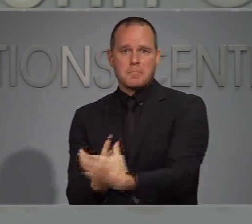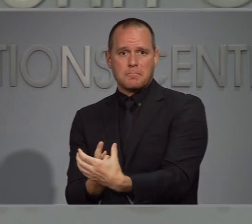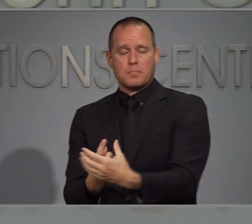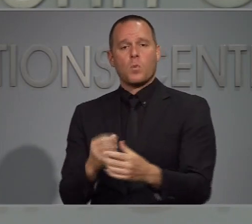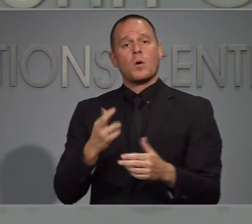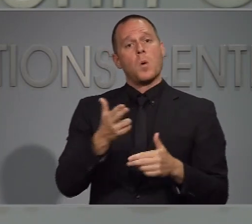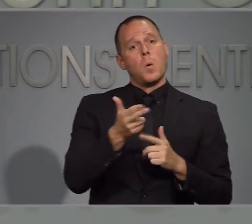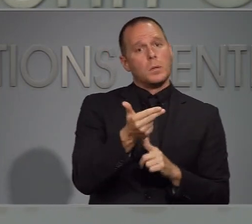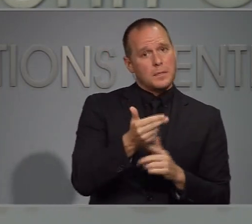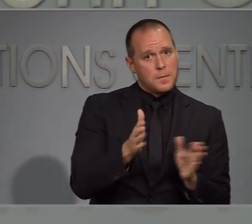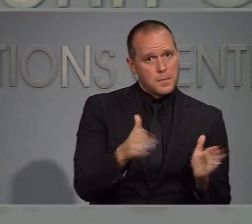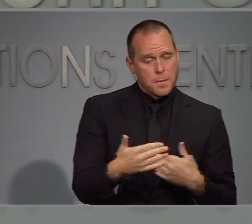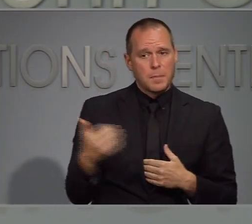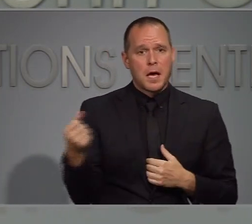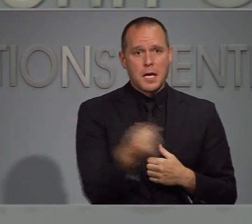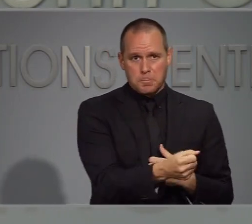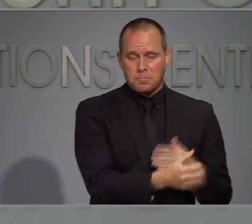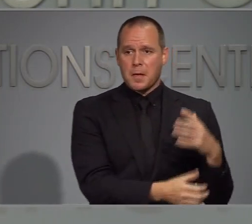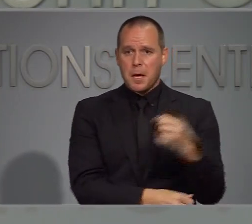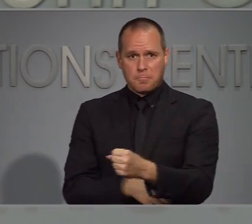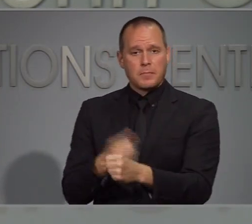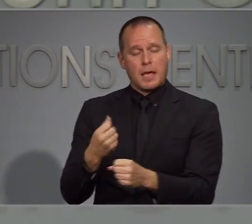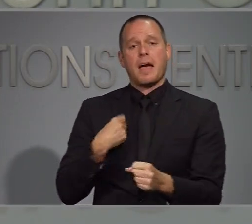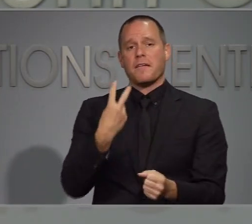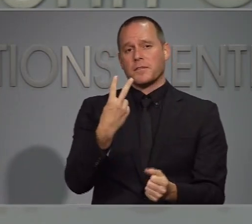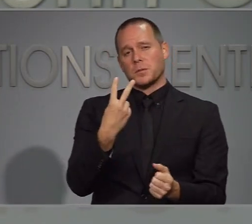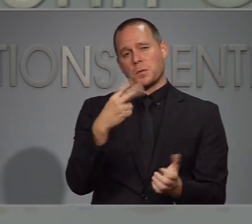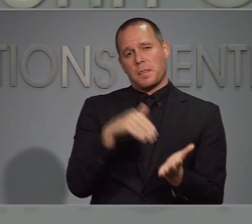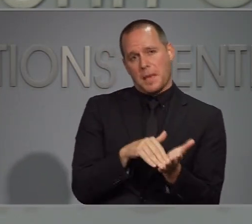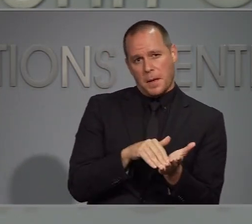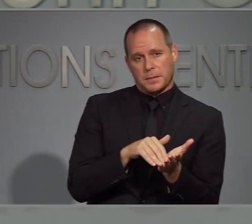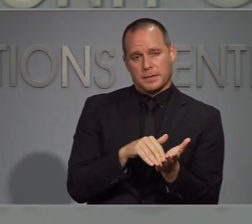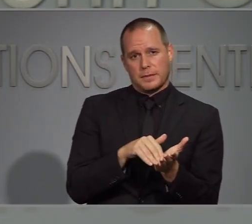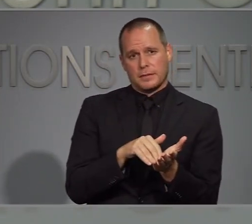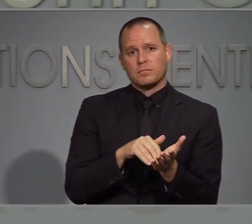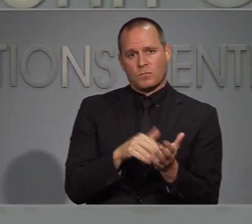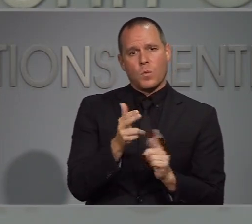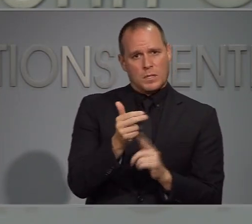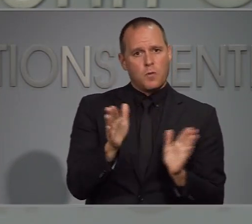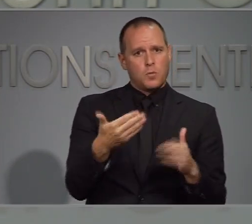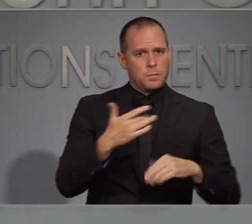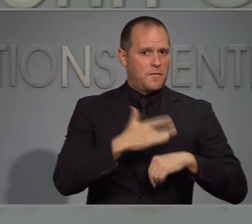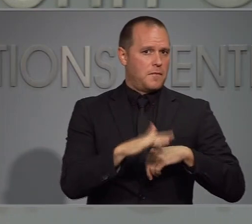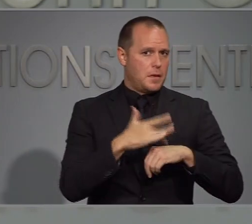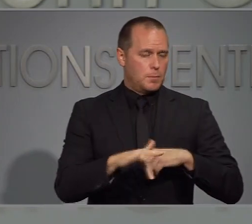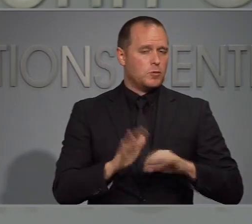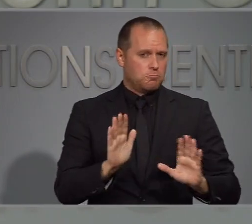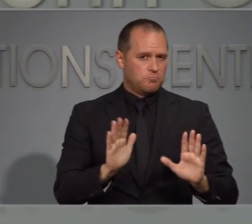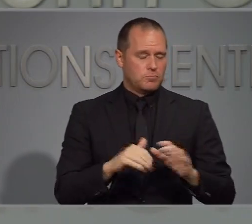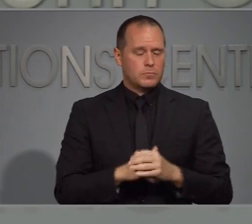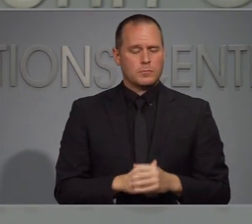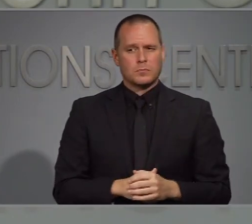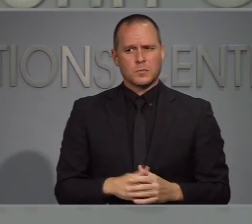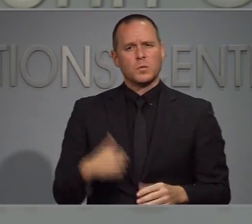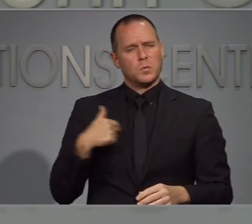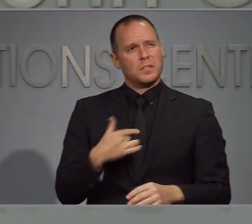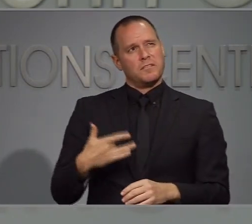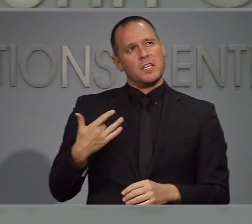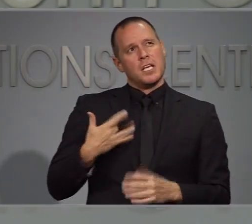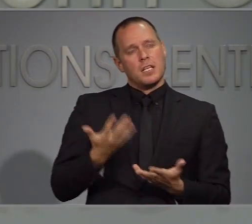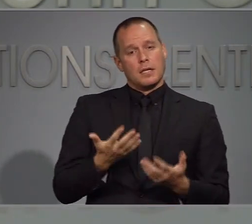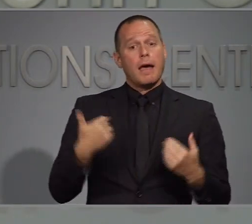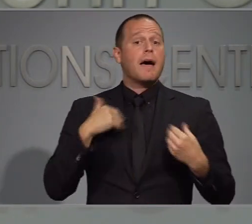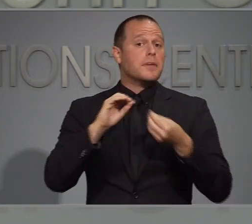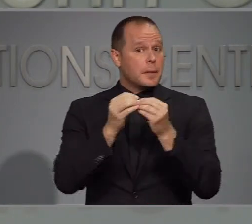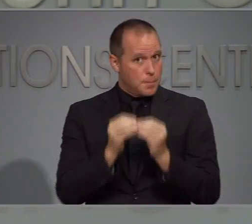hotel rooms, and there's over 2,000 of those rooms available right now. So we feel like we do have an